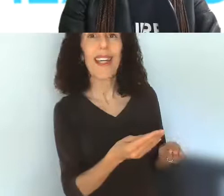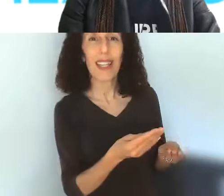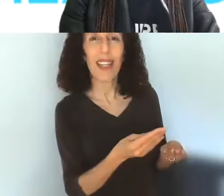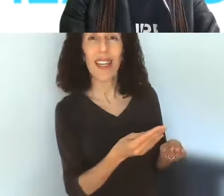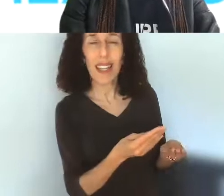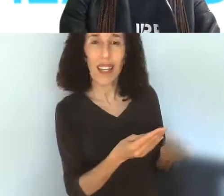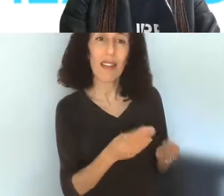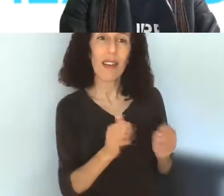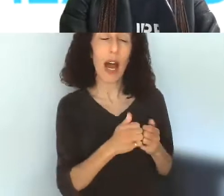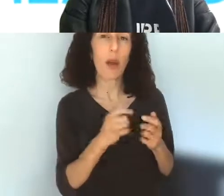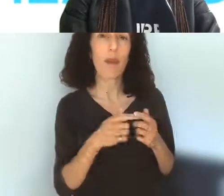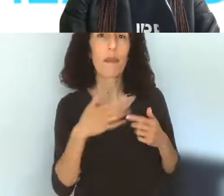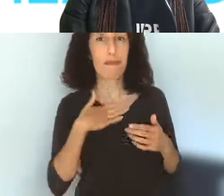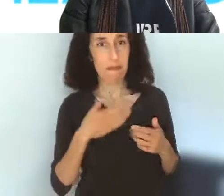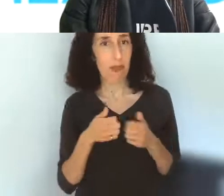so?